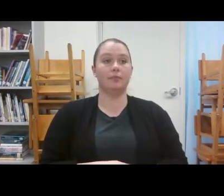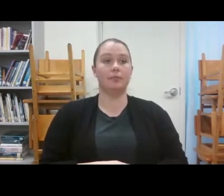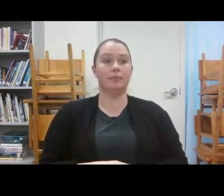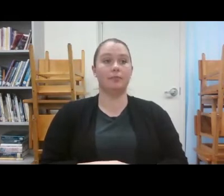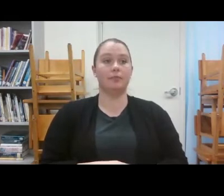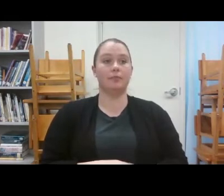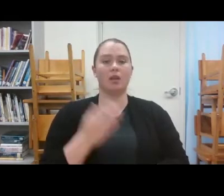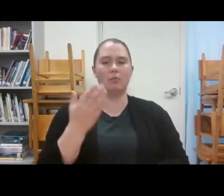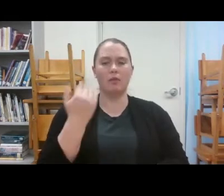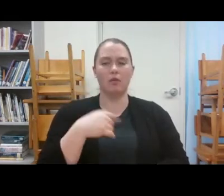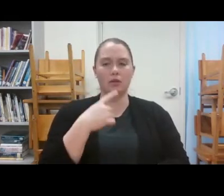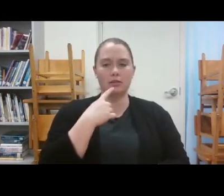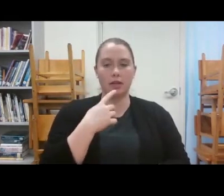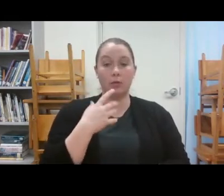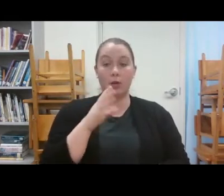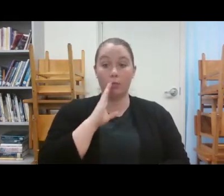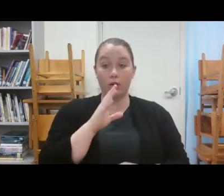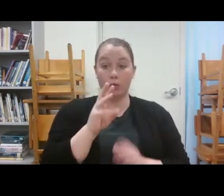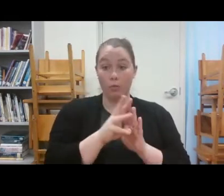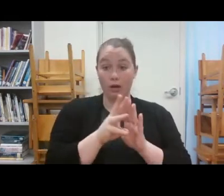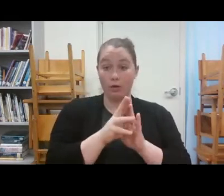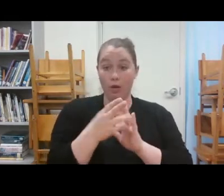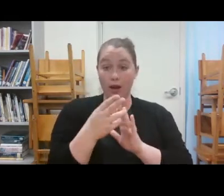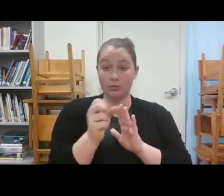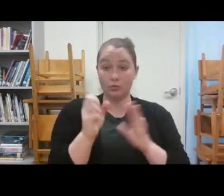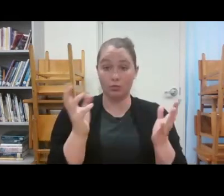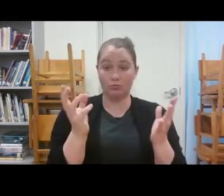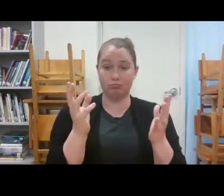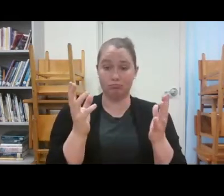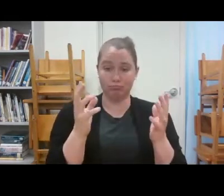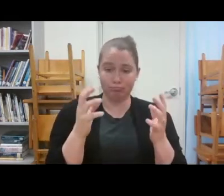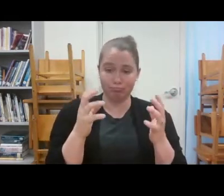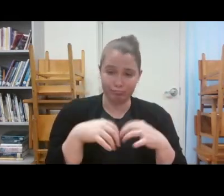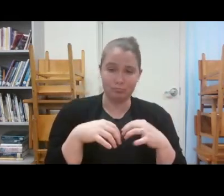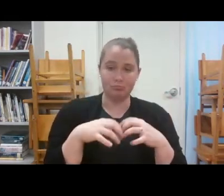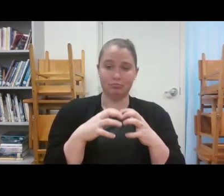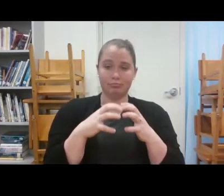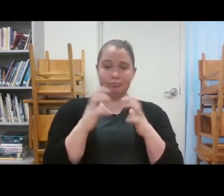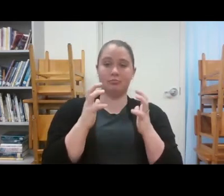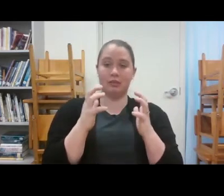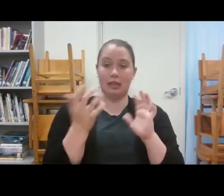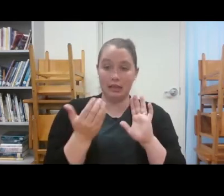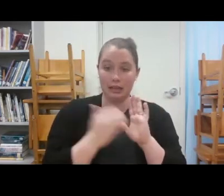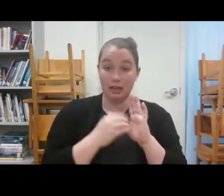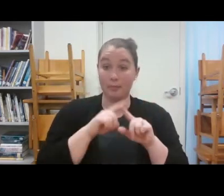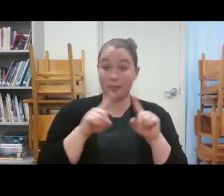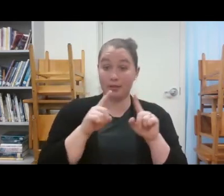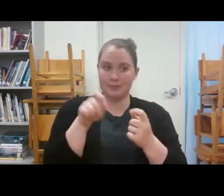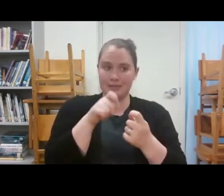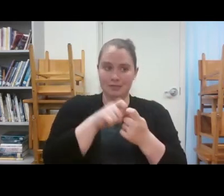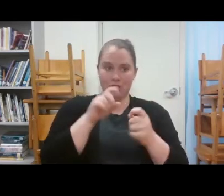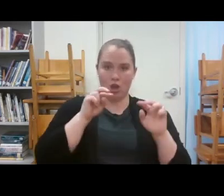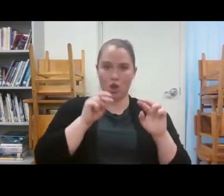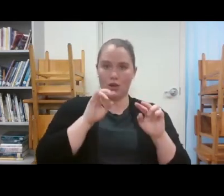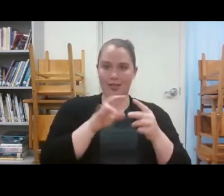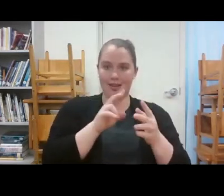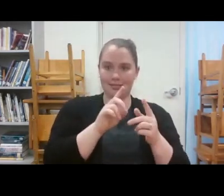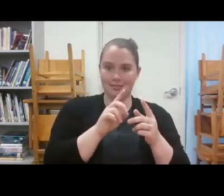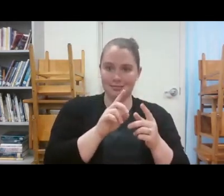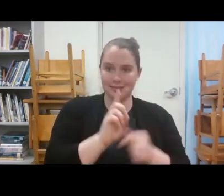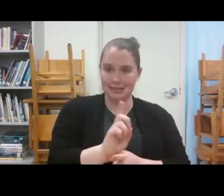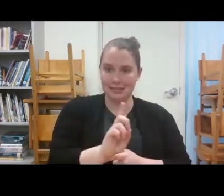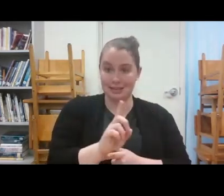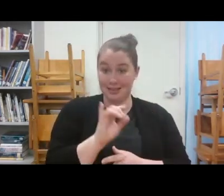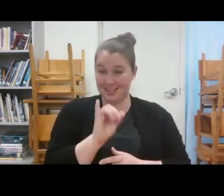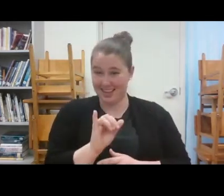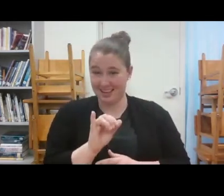have we said that we'd like to replace that, but almost working on that particular site? Is that what we came to? Yes,